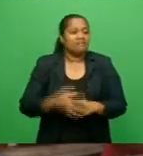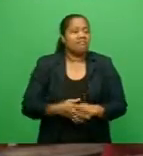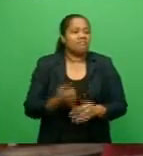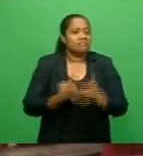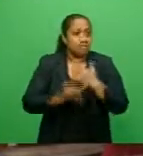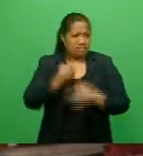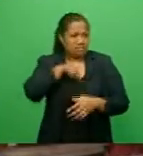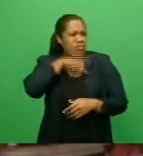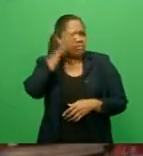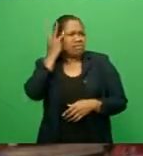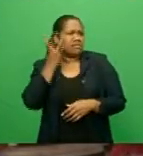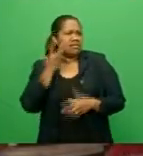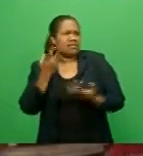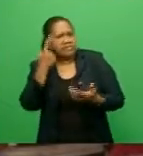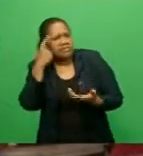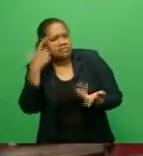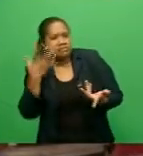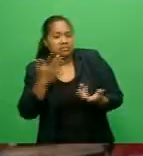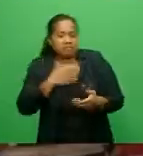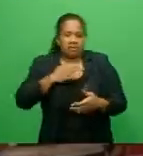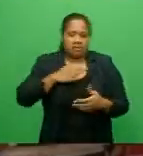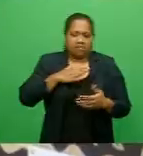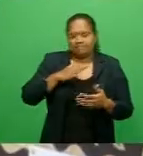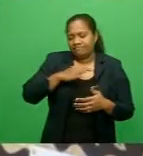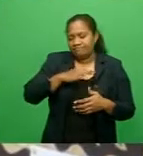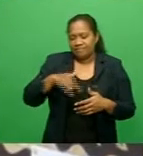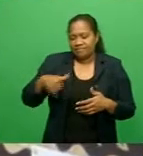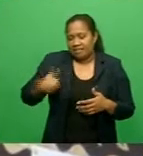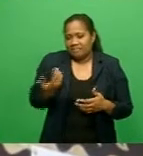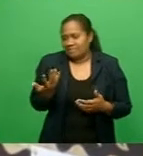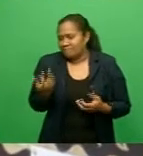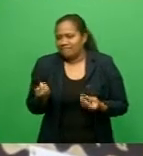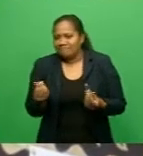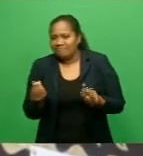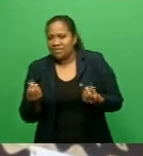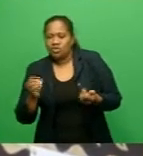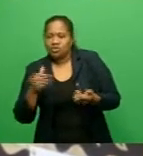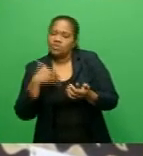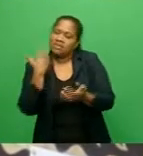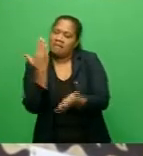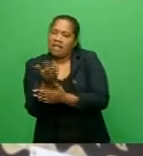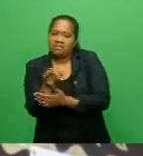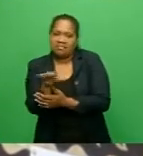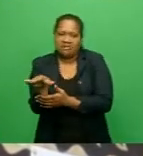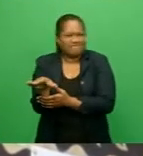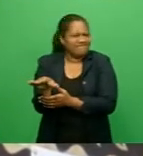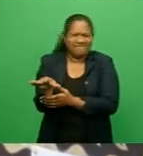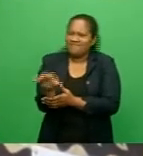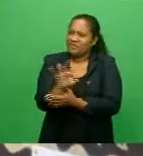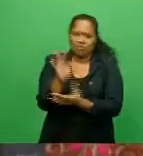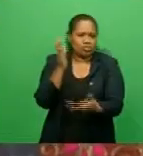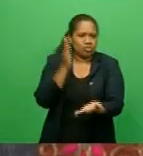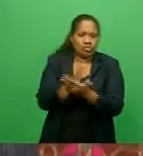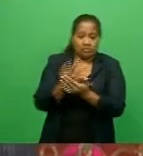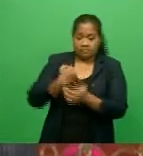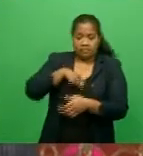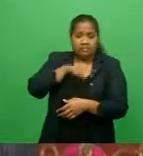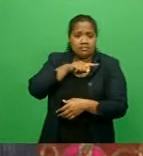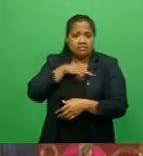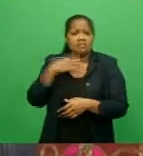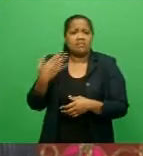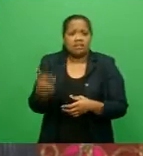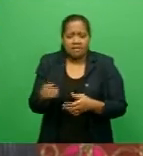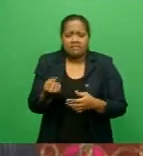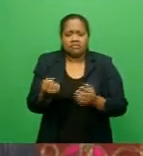women think that, okay, our husband earns money and we seldomly have to depend on them, which is not true. We all got our